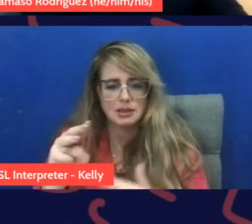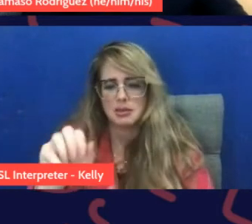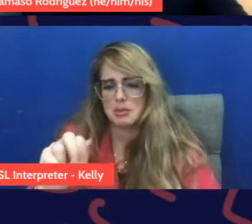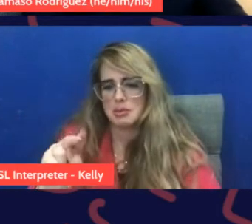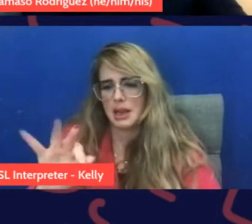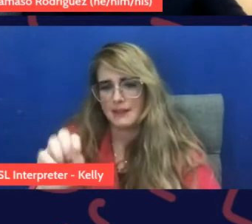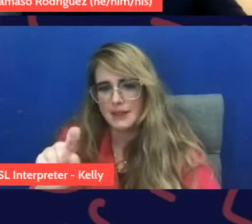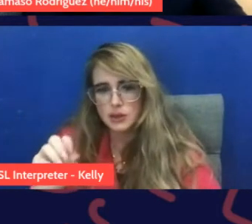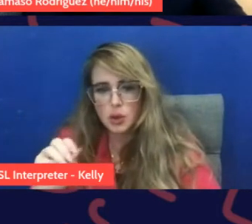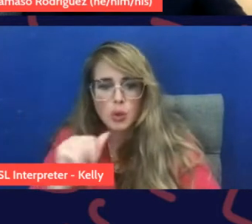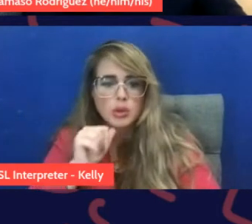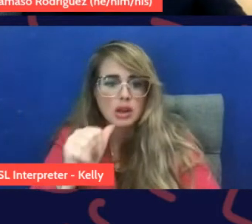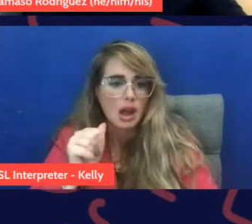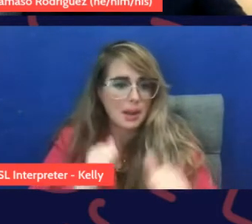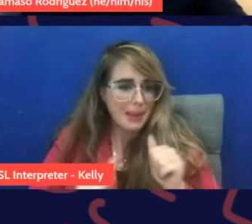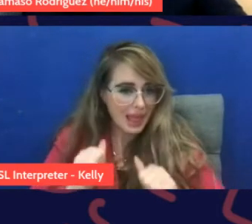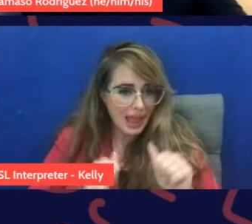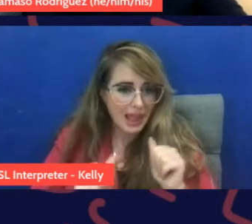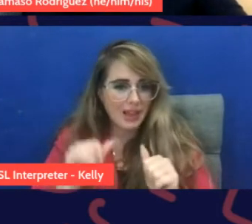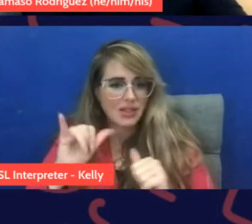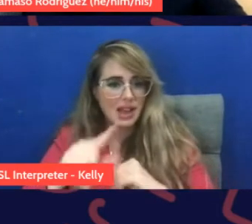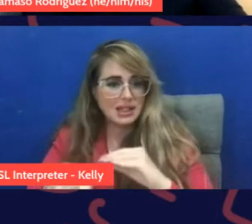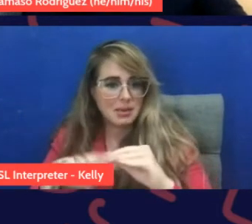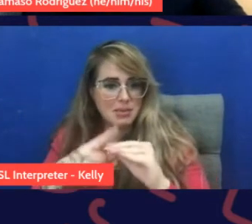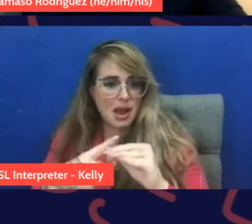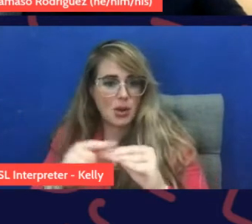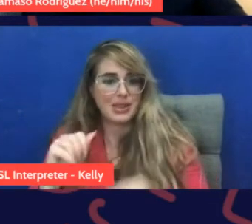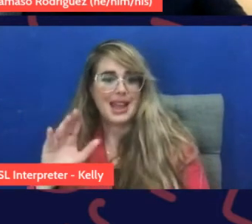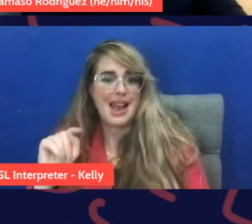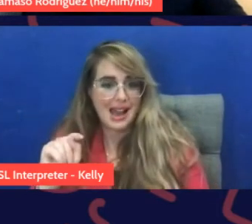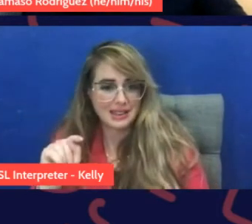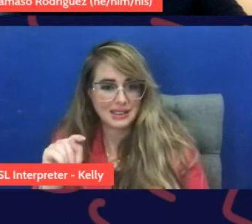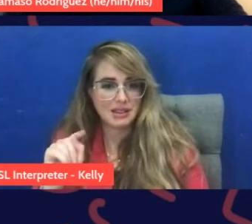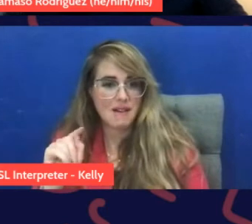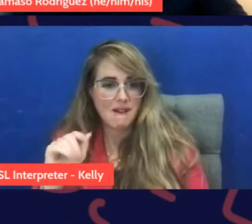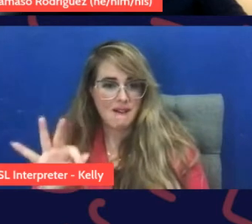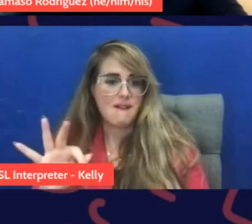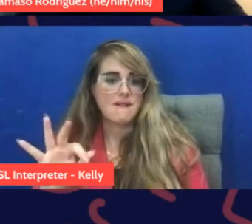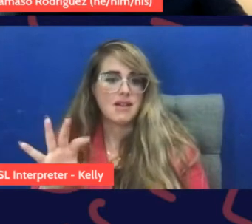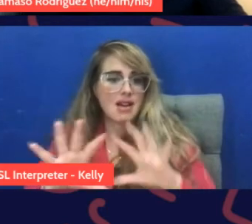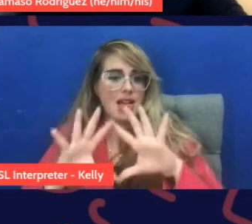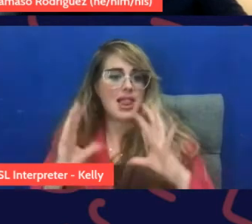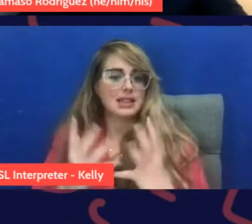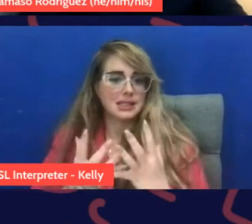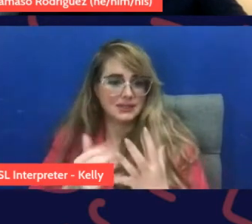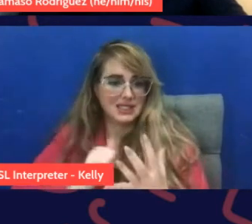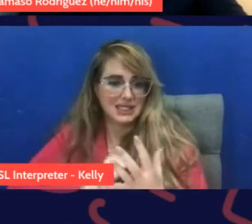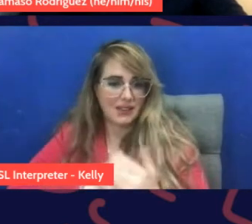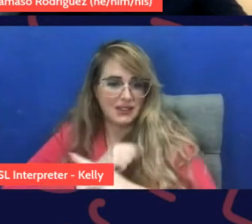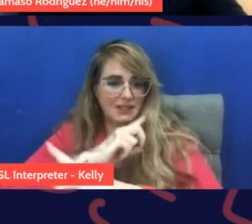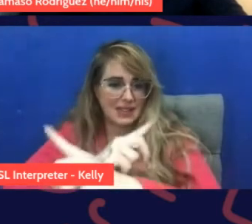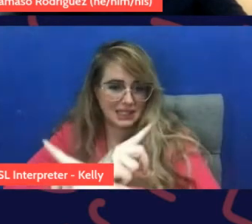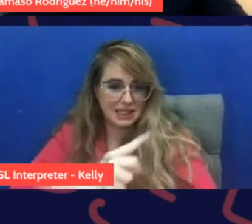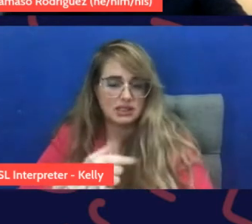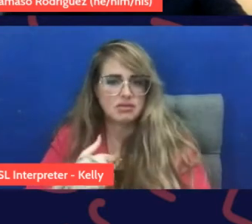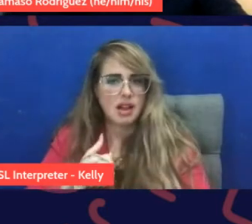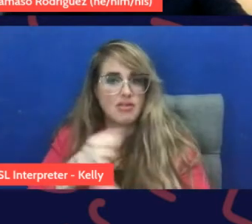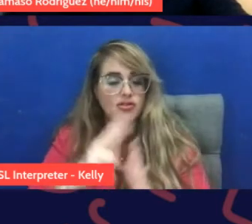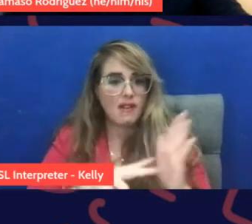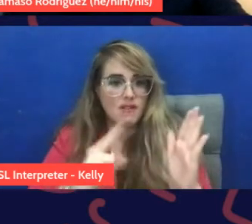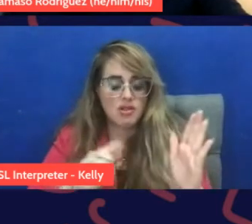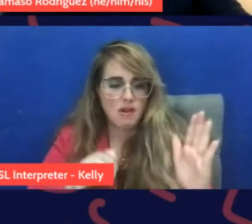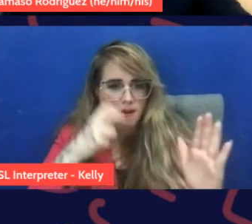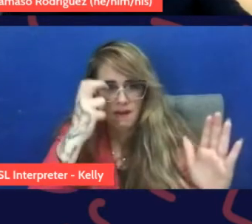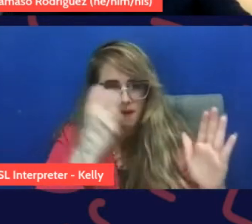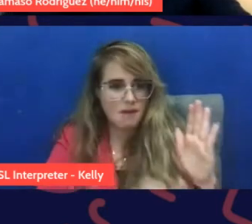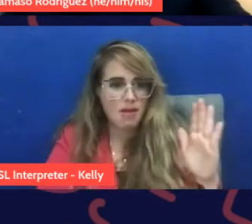play. It is about the act of collective self-defense. And I loved when I first read it, and then I went and watched